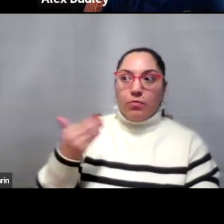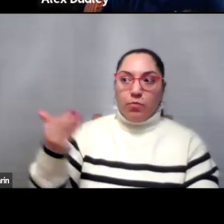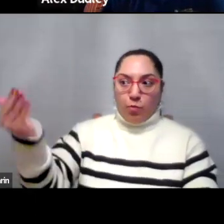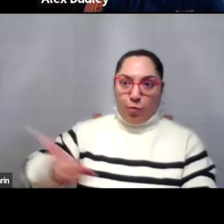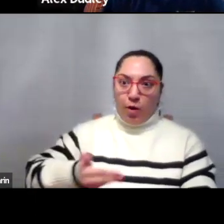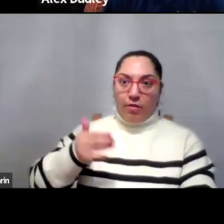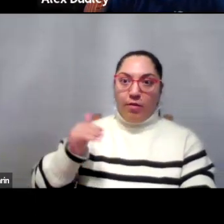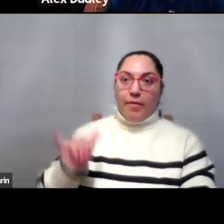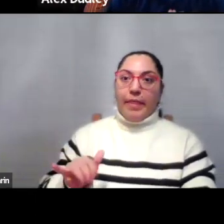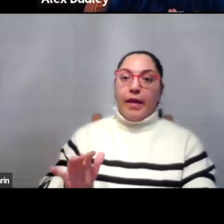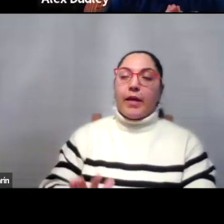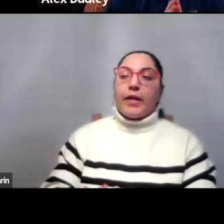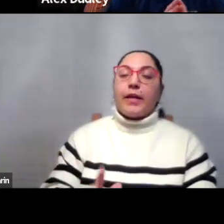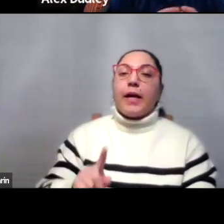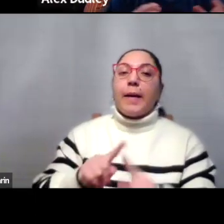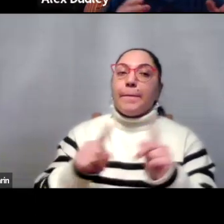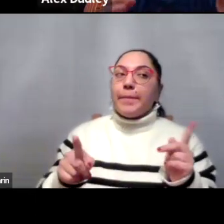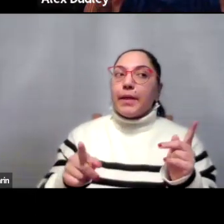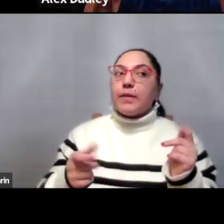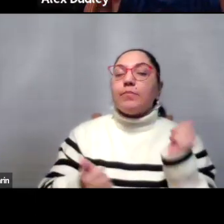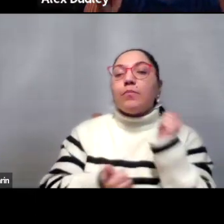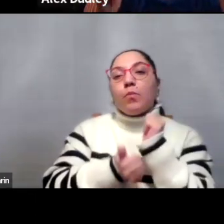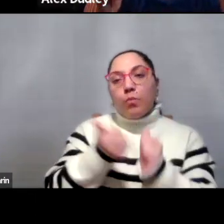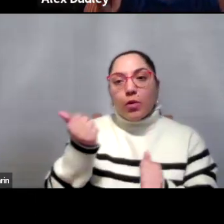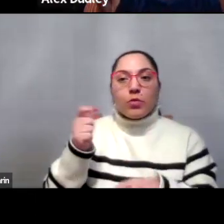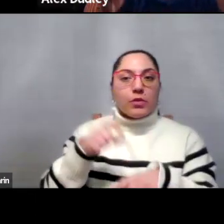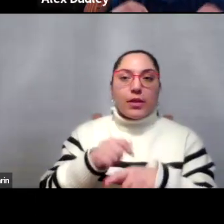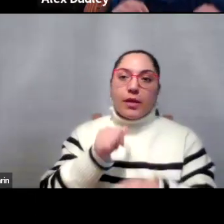as well. But it is a,